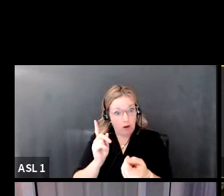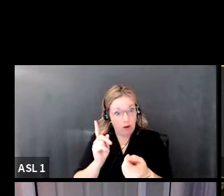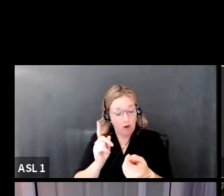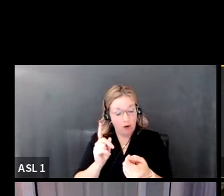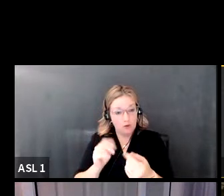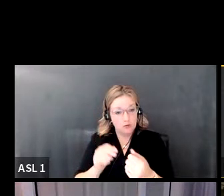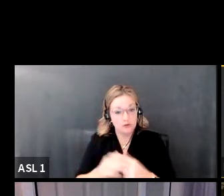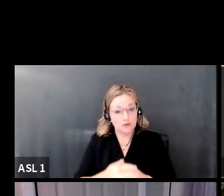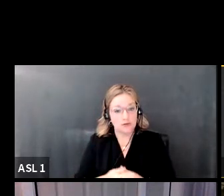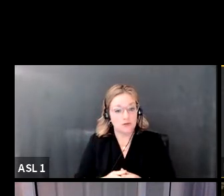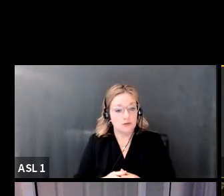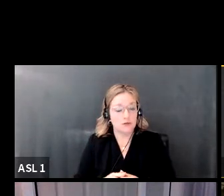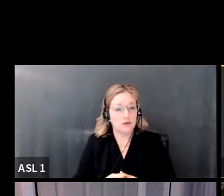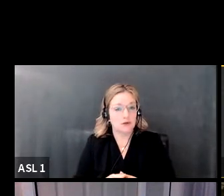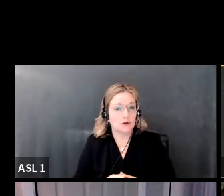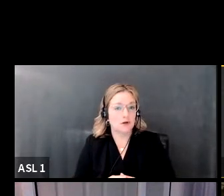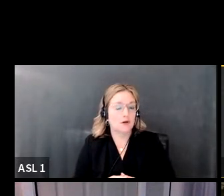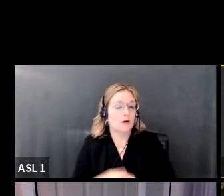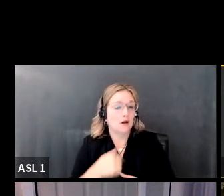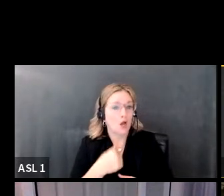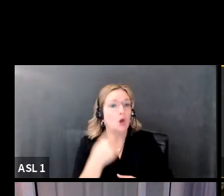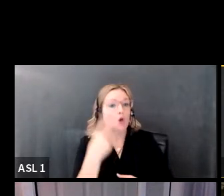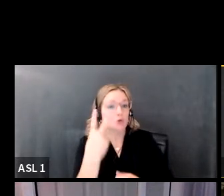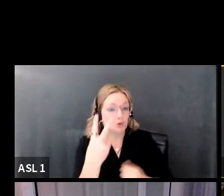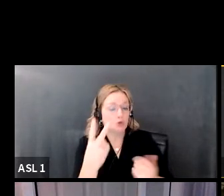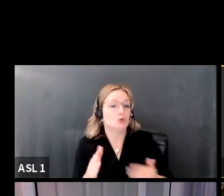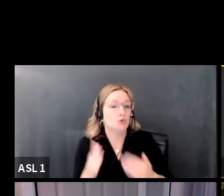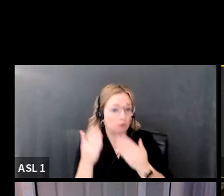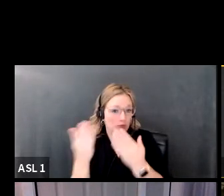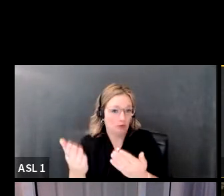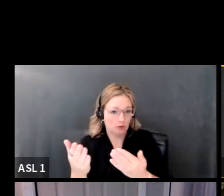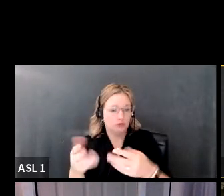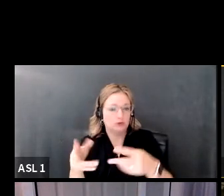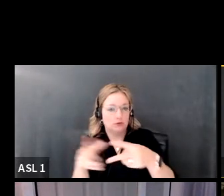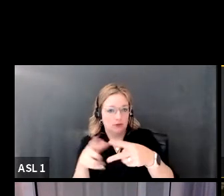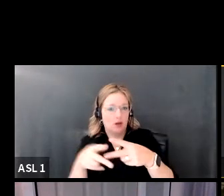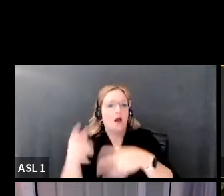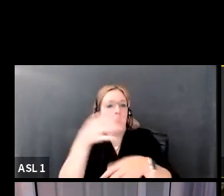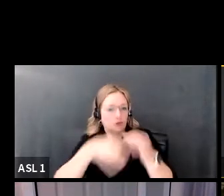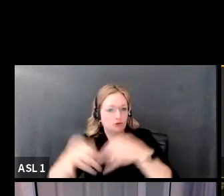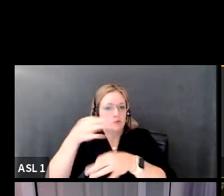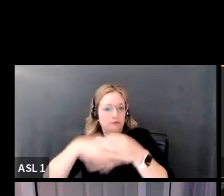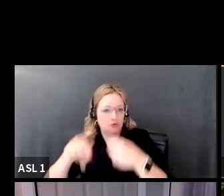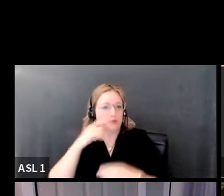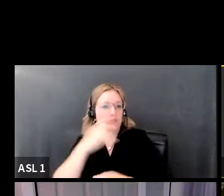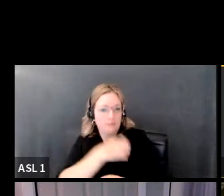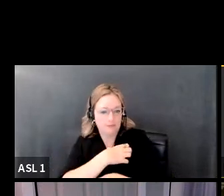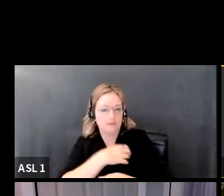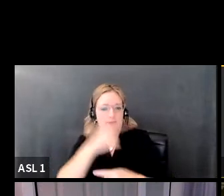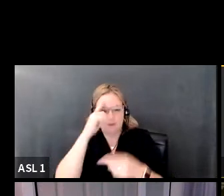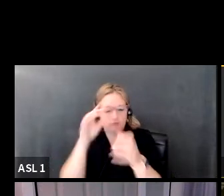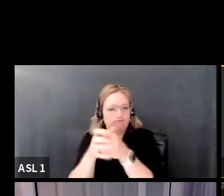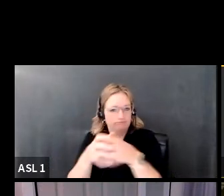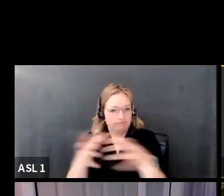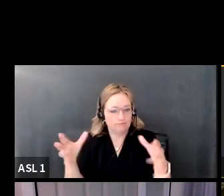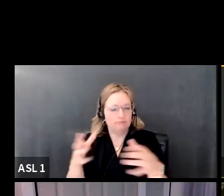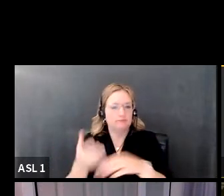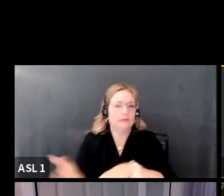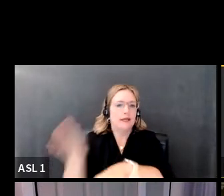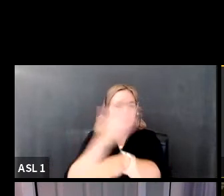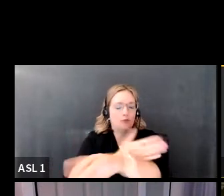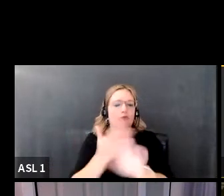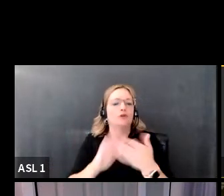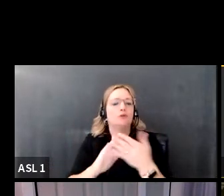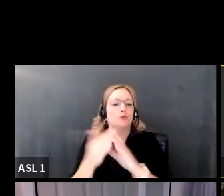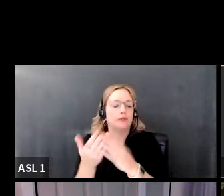supported two motions unanimously which have spoken to alternatives to policing for enhancing community safety with mental